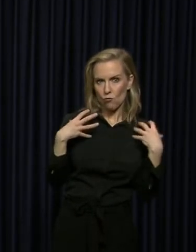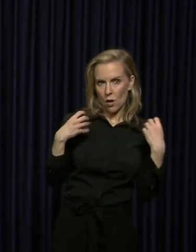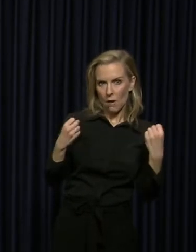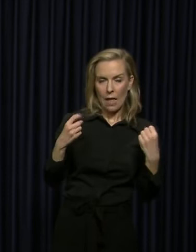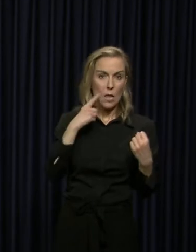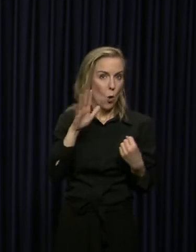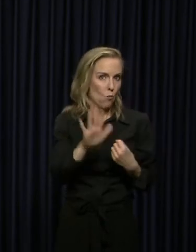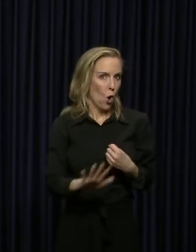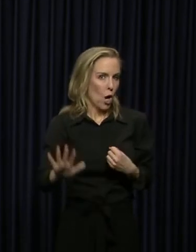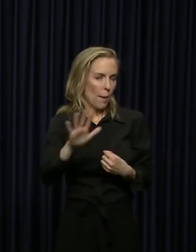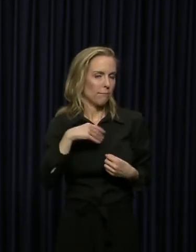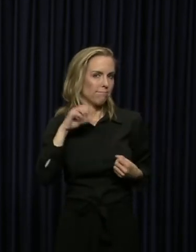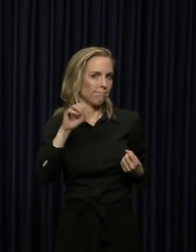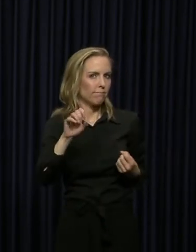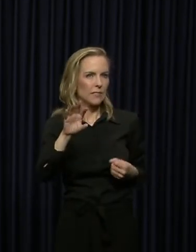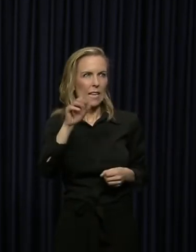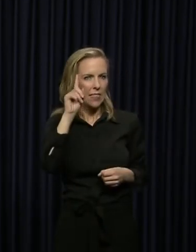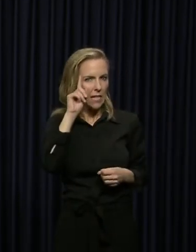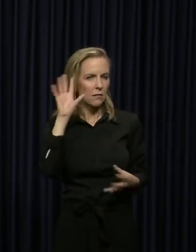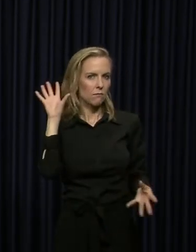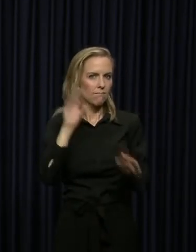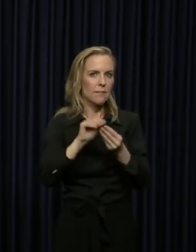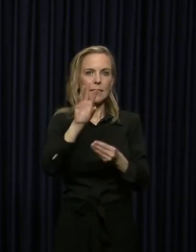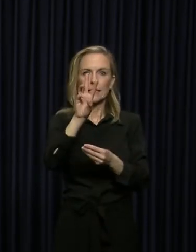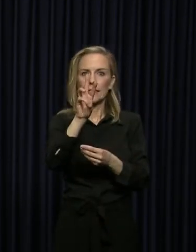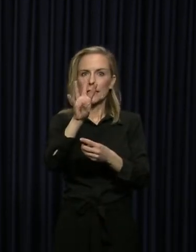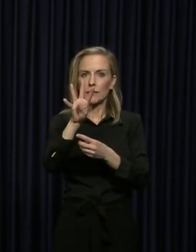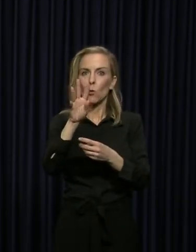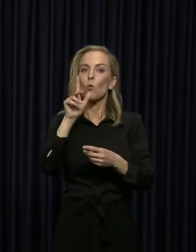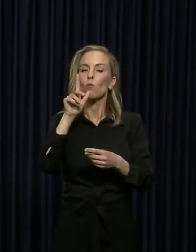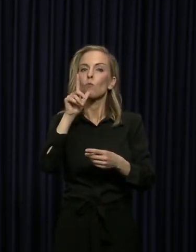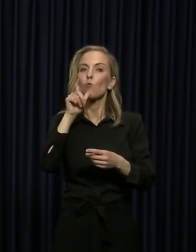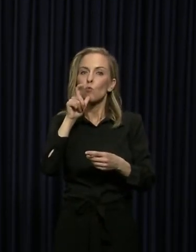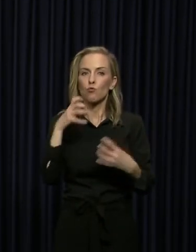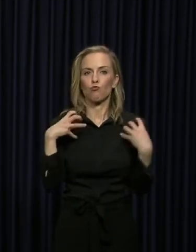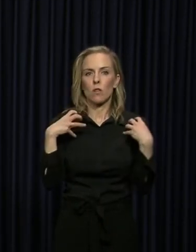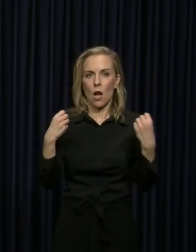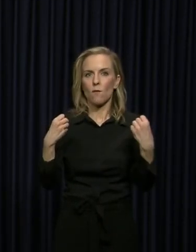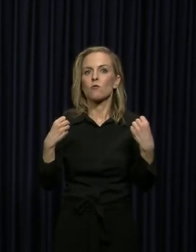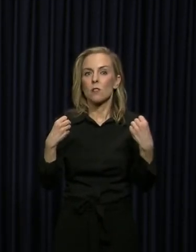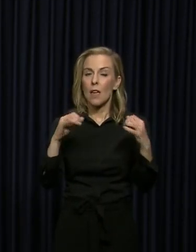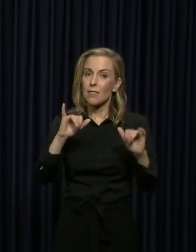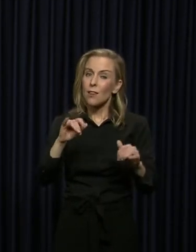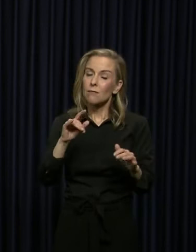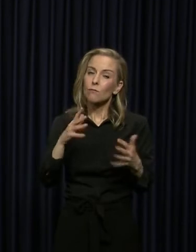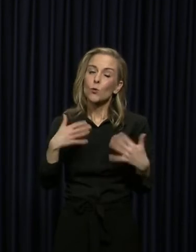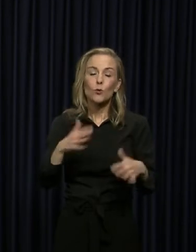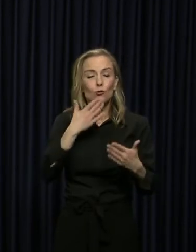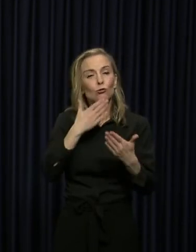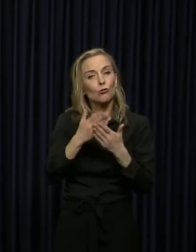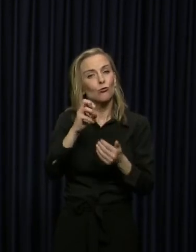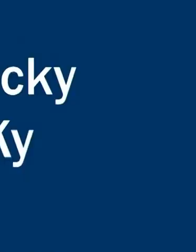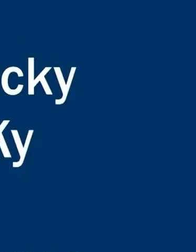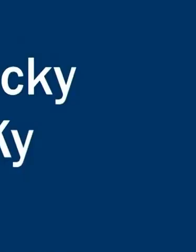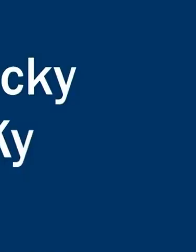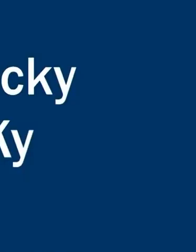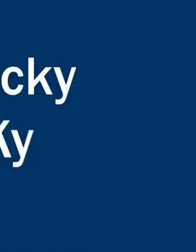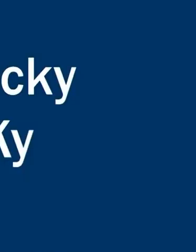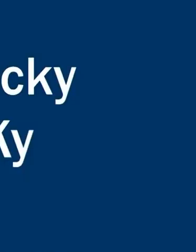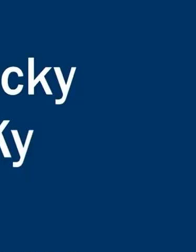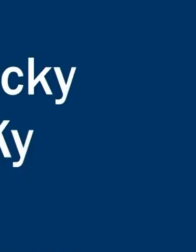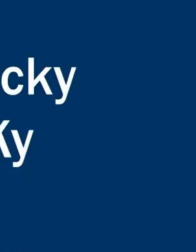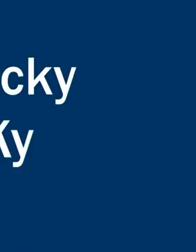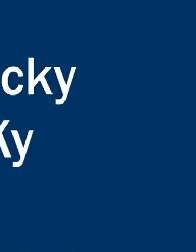have recovered from COVID-19. Governor Beshear also announced that he signed an agreement with the Department of Labor that will increase the